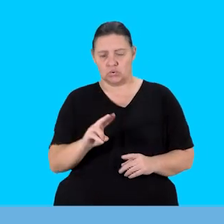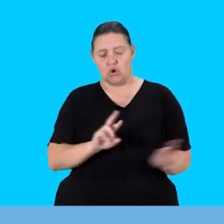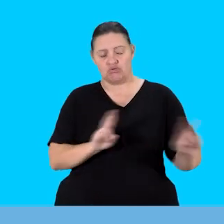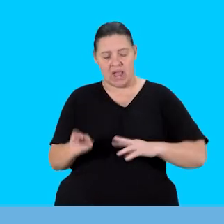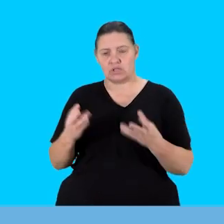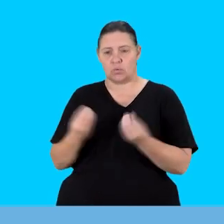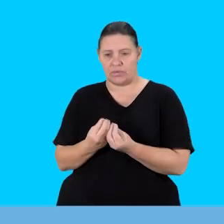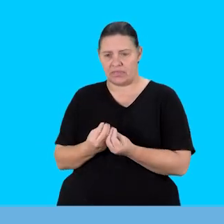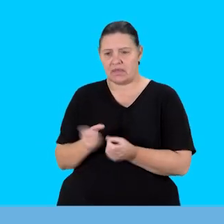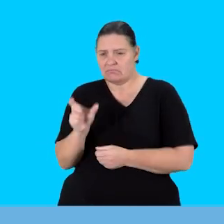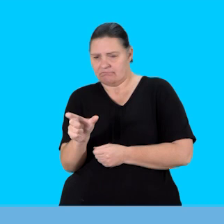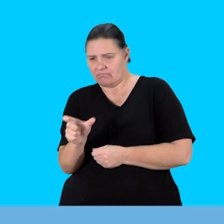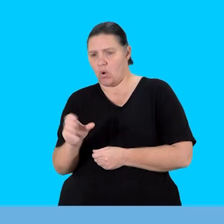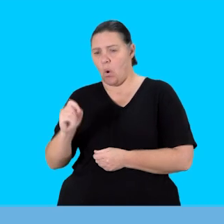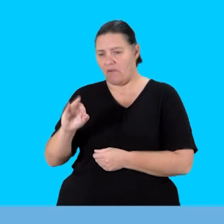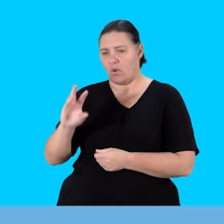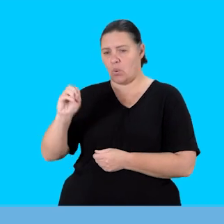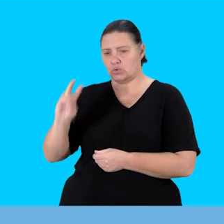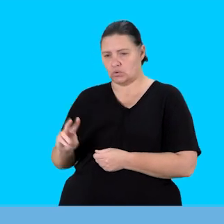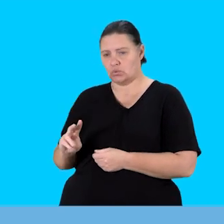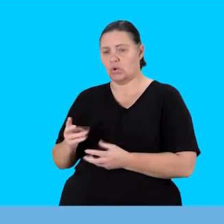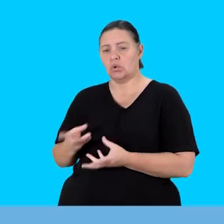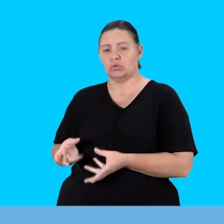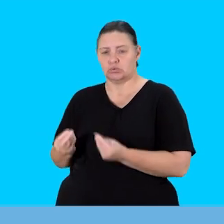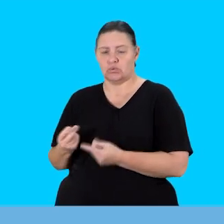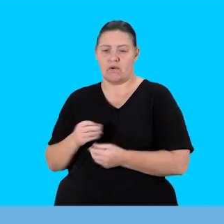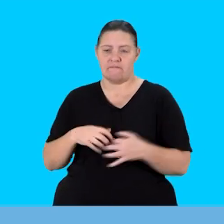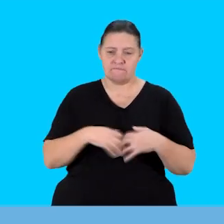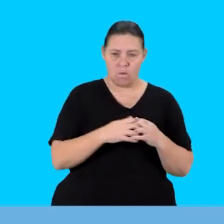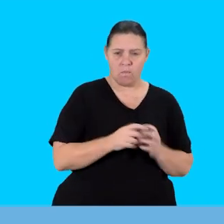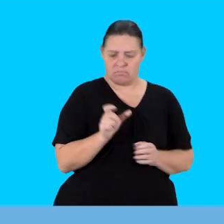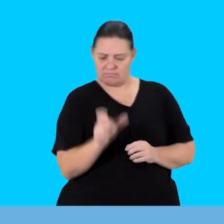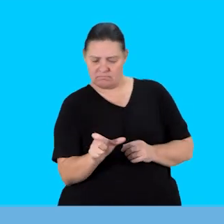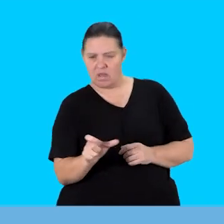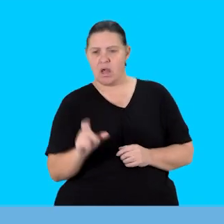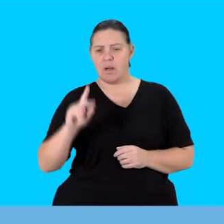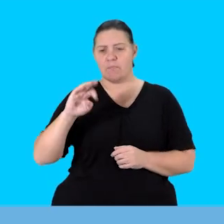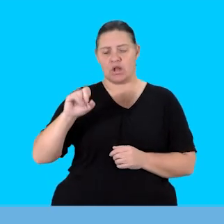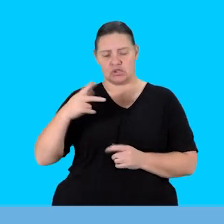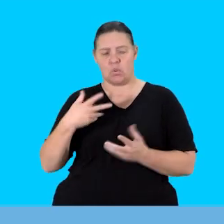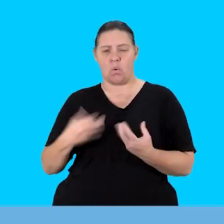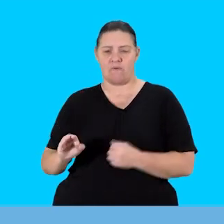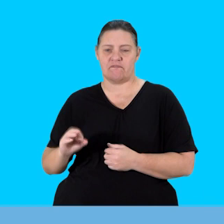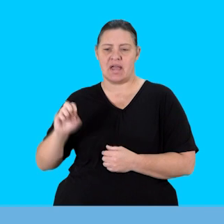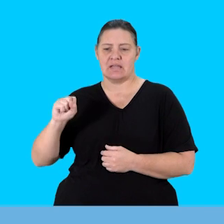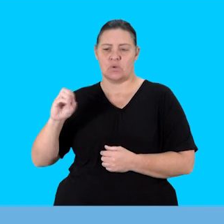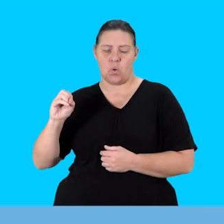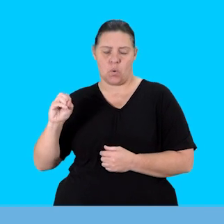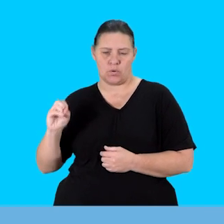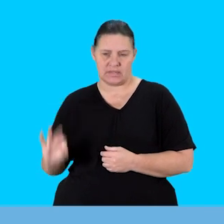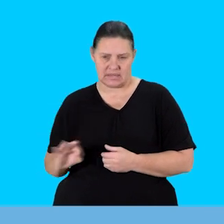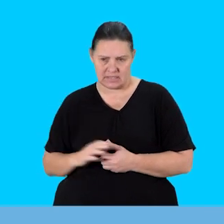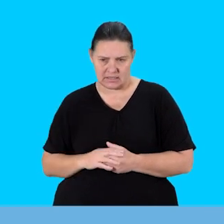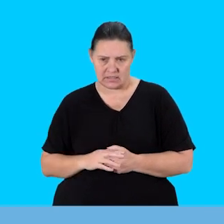with something of O2 to form something molecules of SO3. So what 2 of